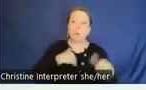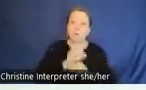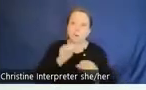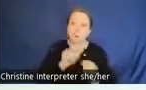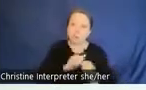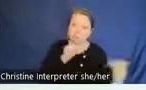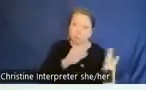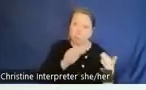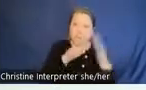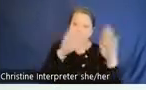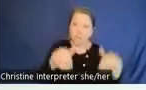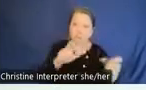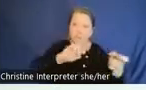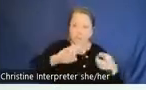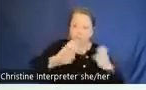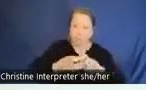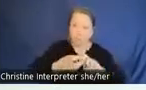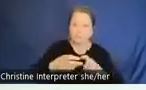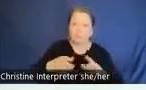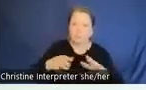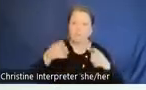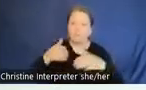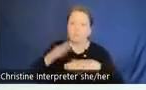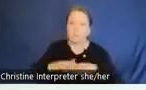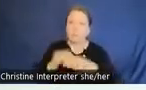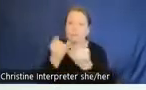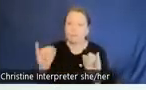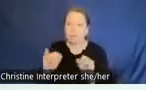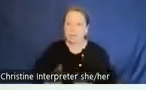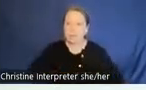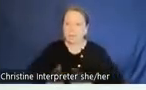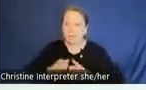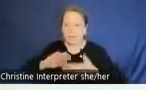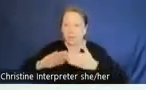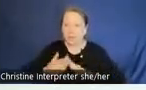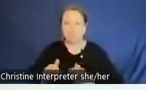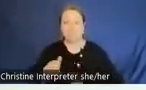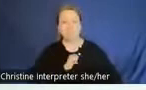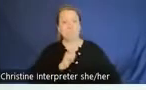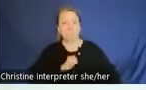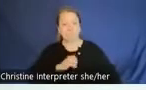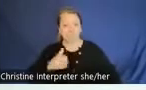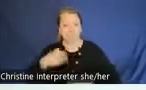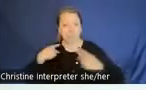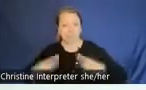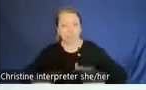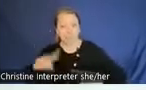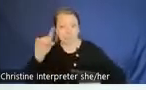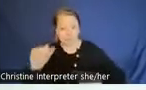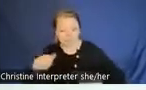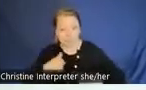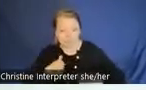the independent living community. As a person with a physical disability myself, I've